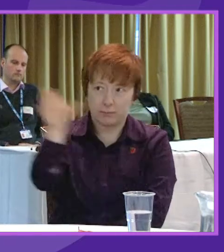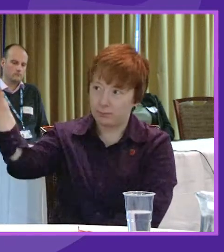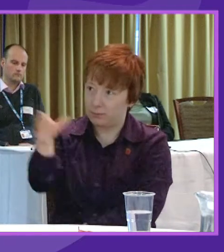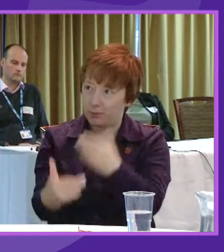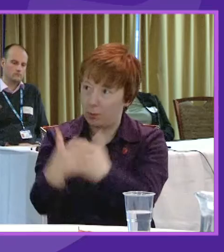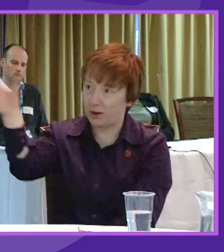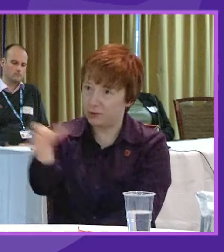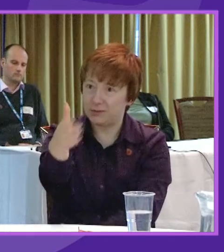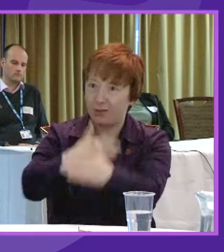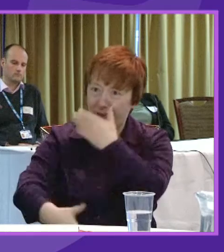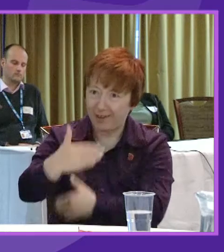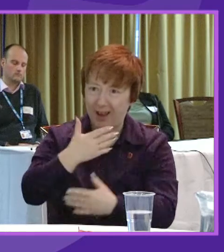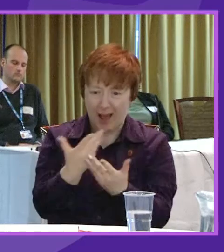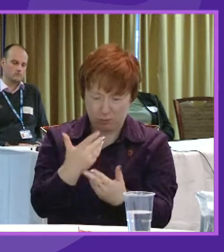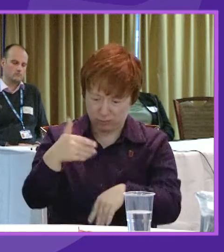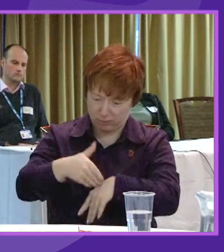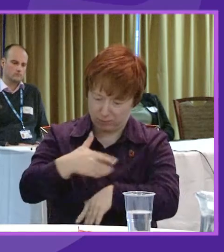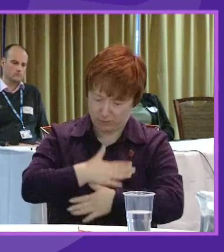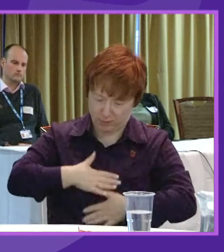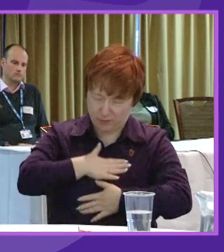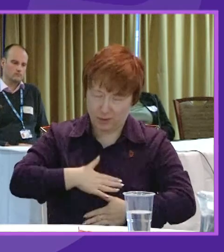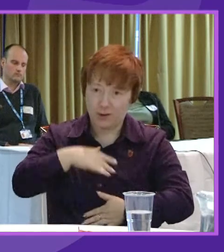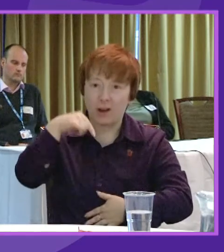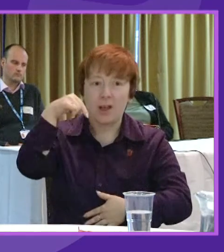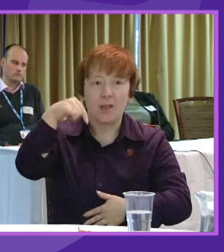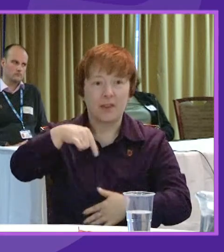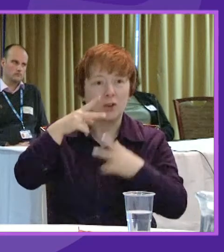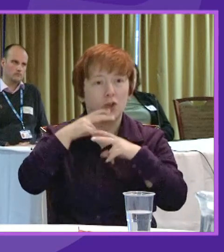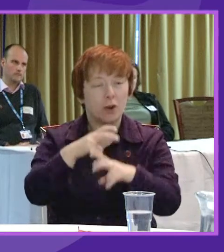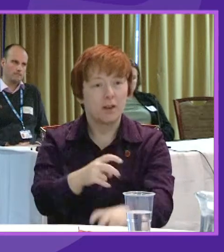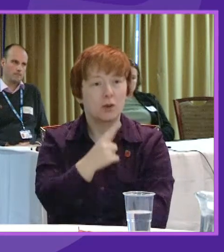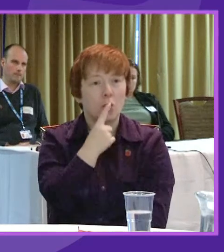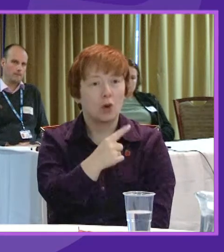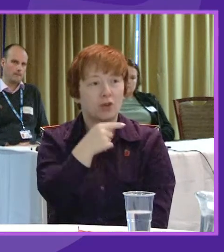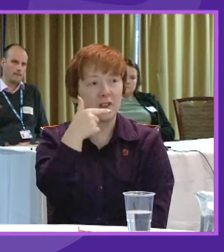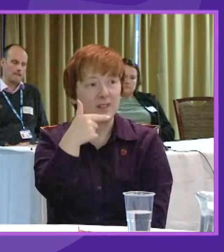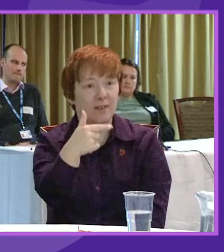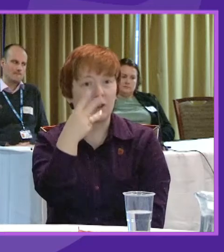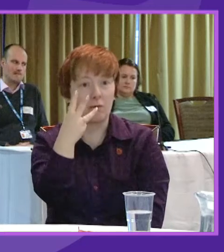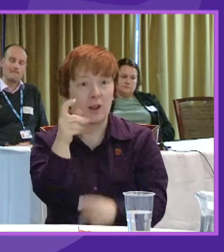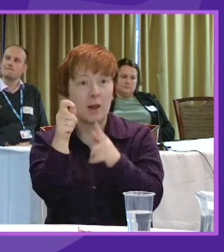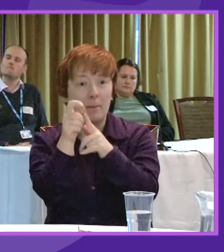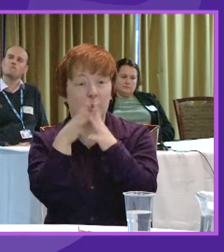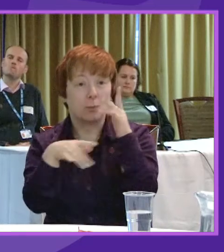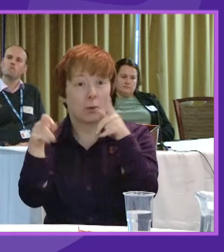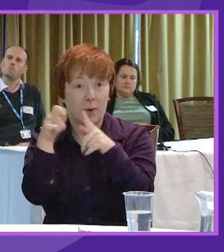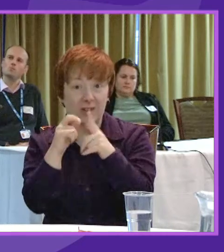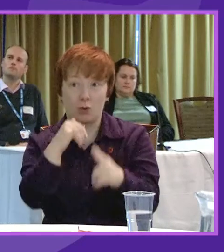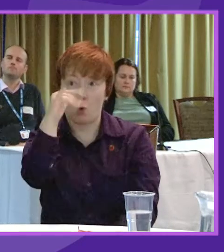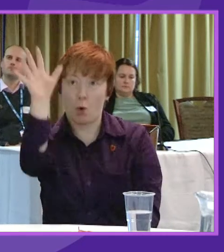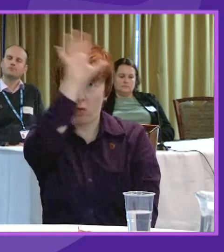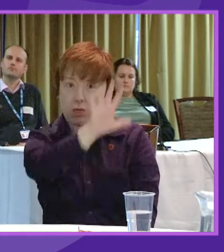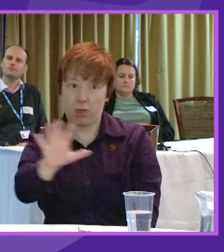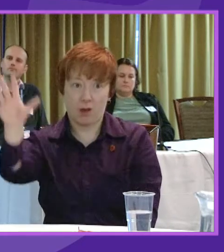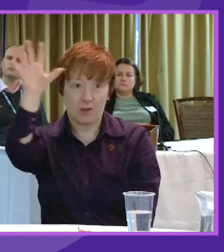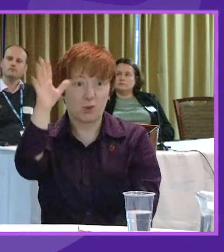So this survey was carried out across the north of England, and it was completed by 173 PWPs, and there was a fairly equal split between